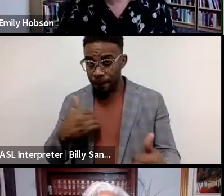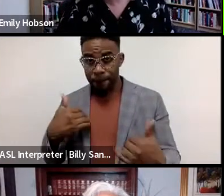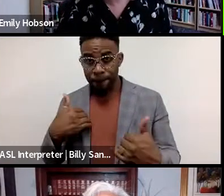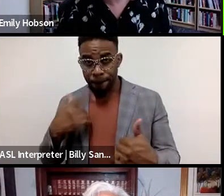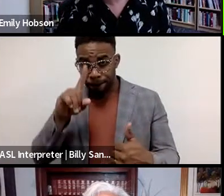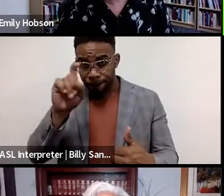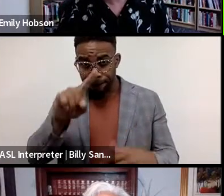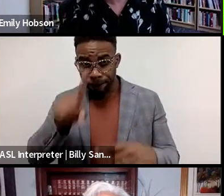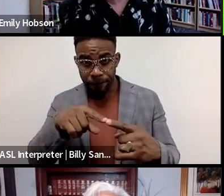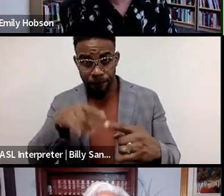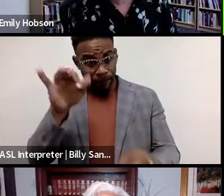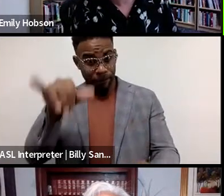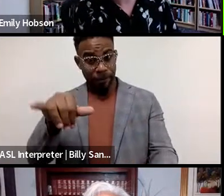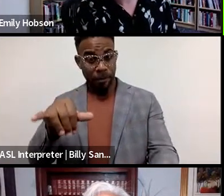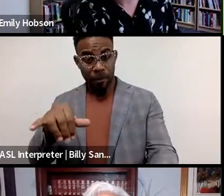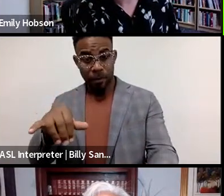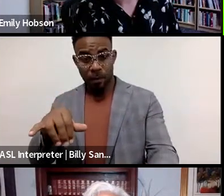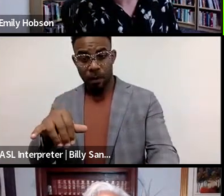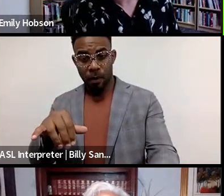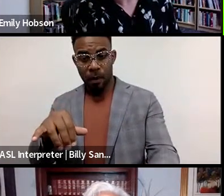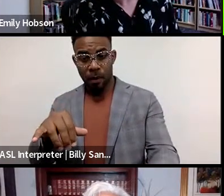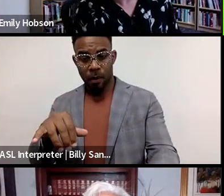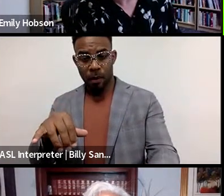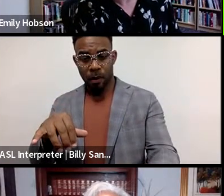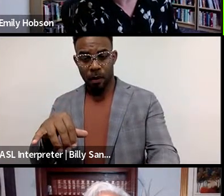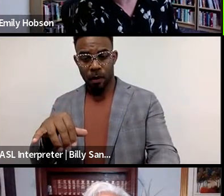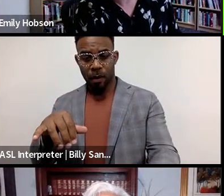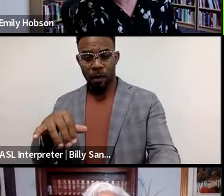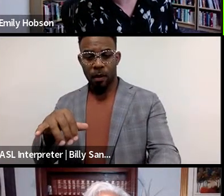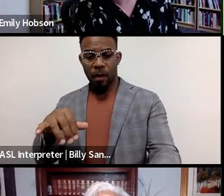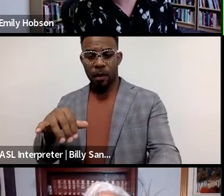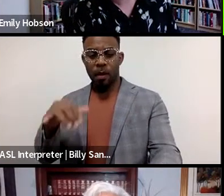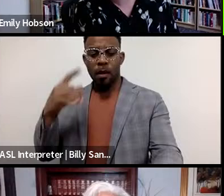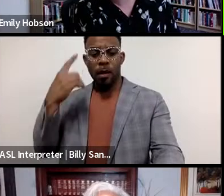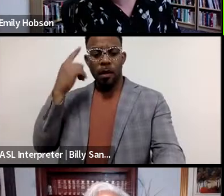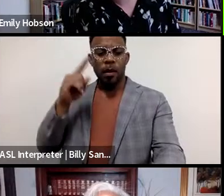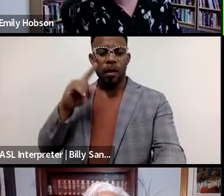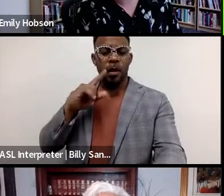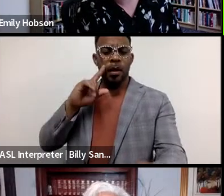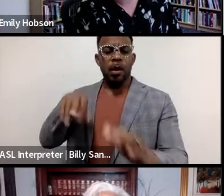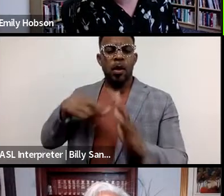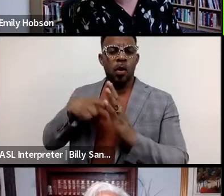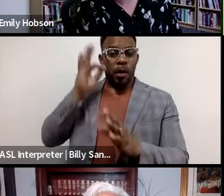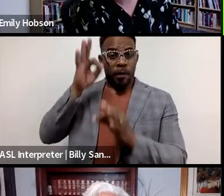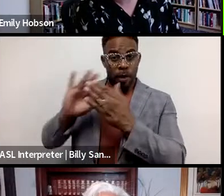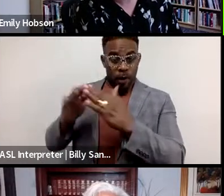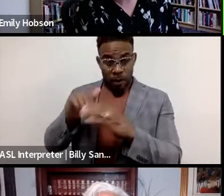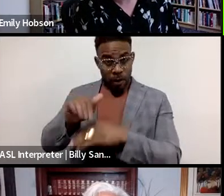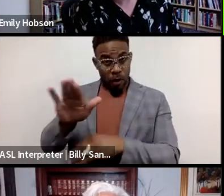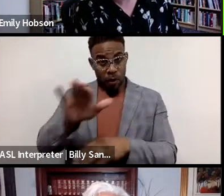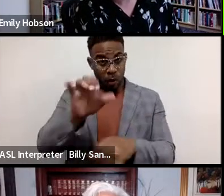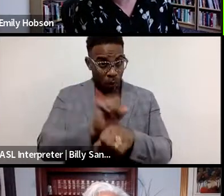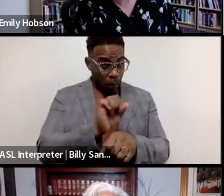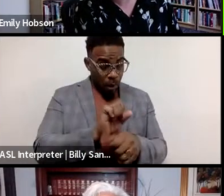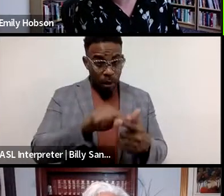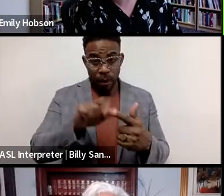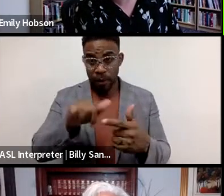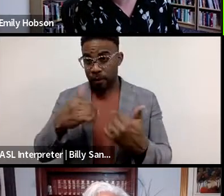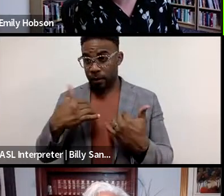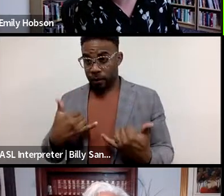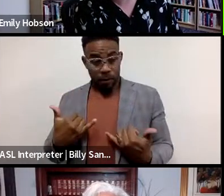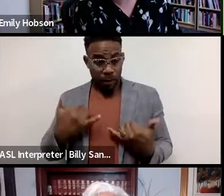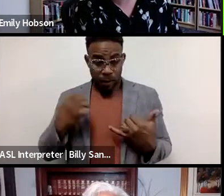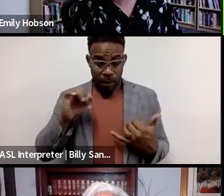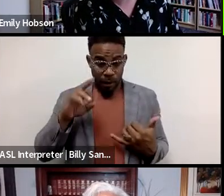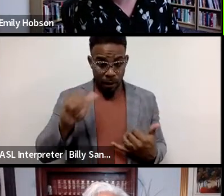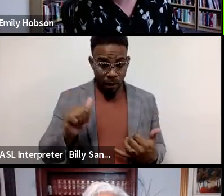a question about that. How can we think about the role of faith communities in your work in this contemporary